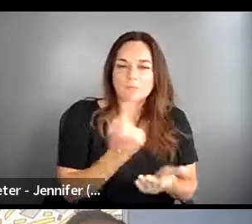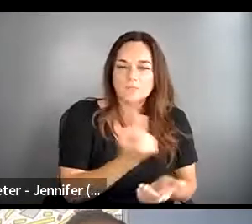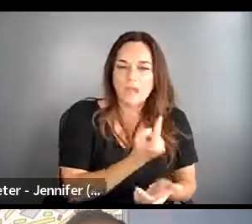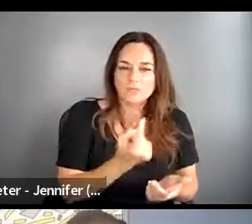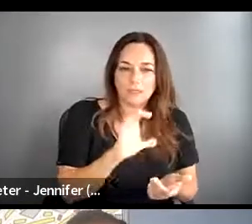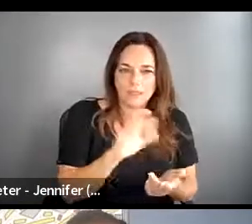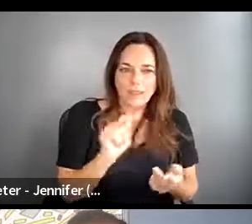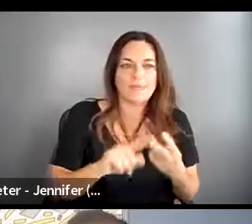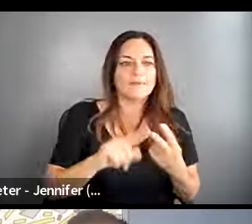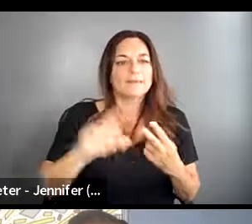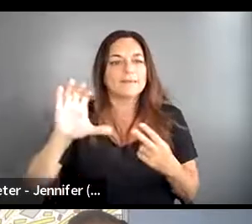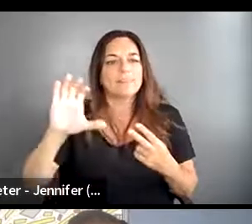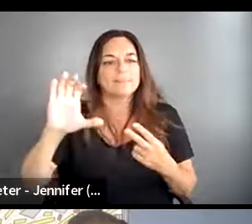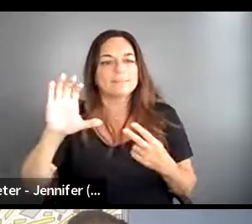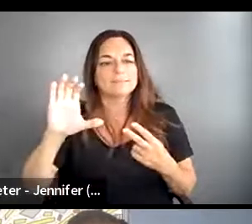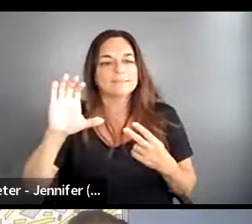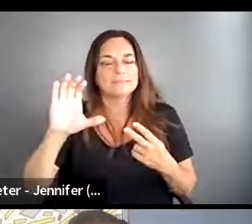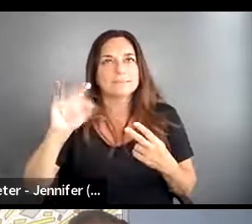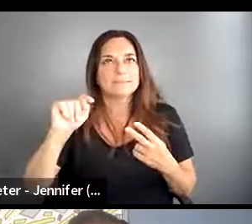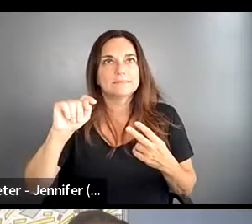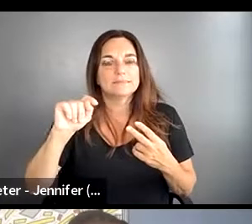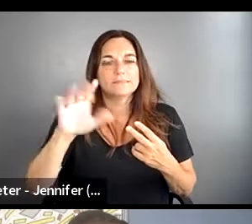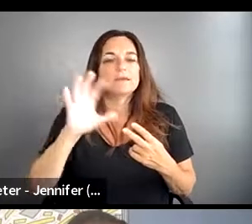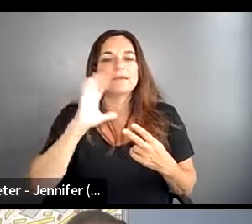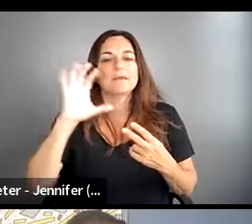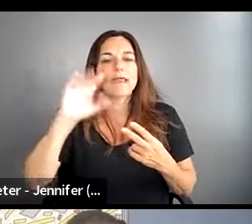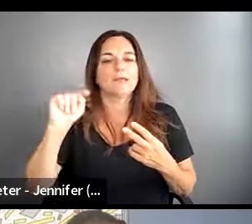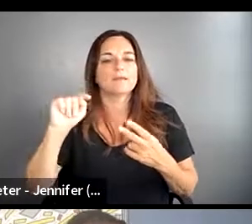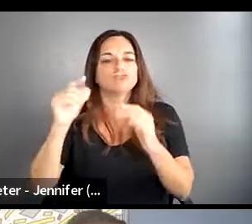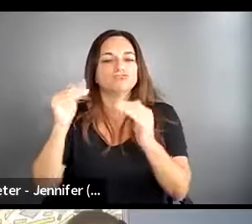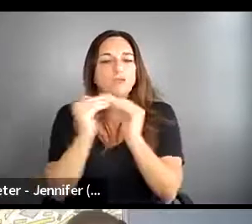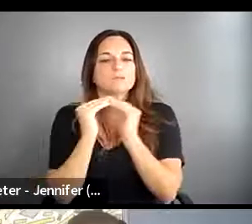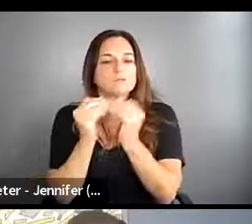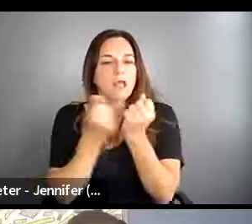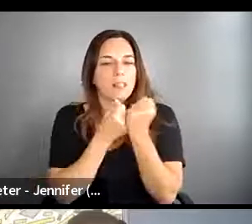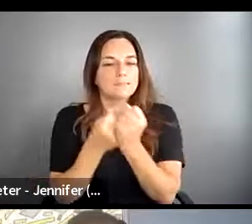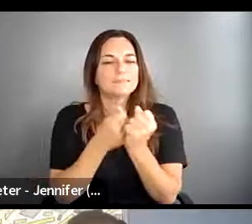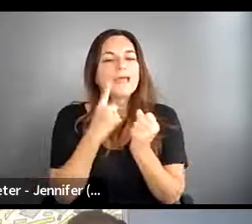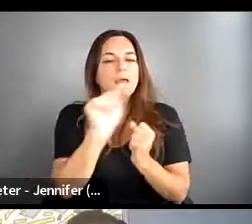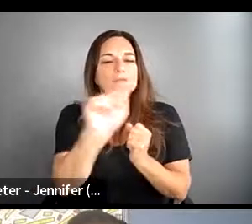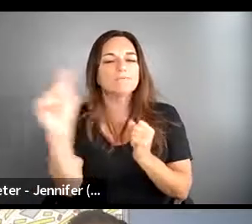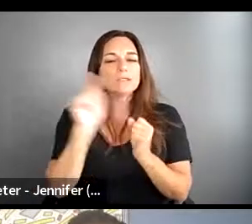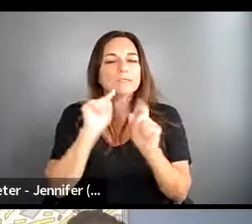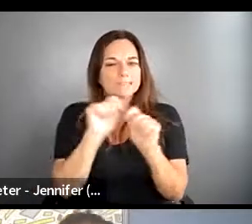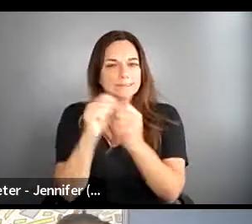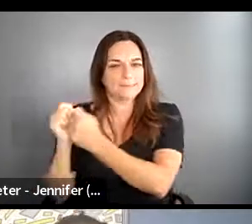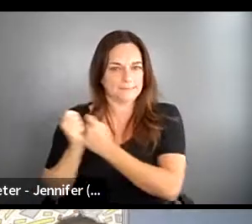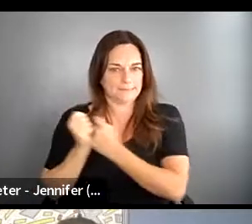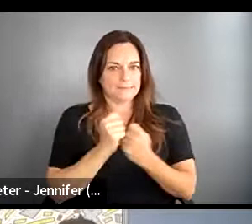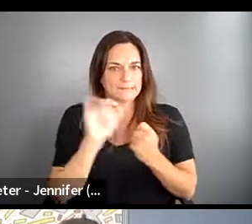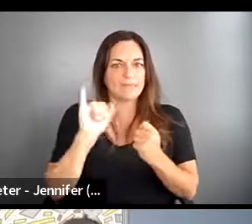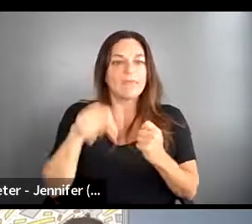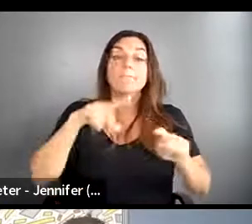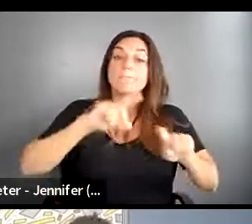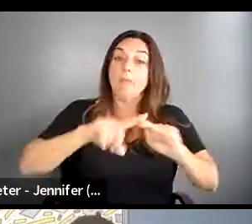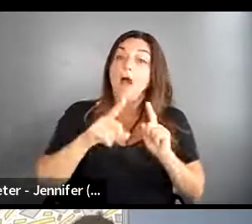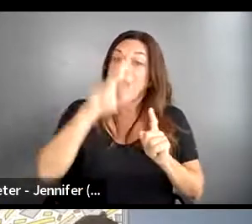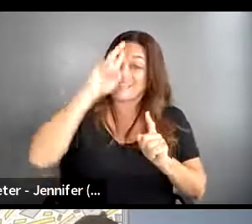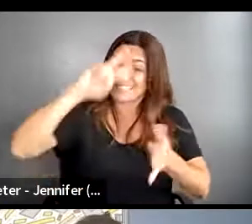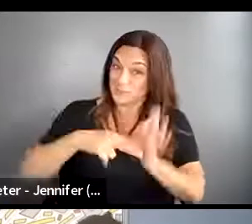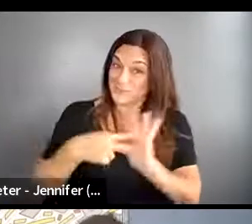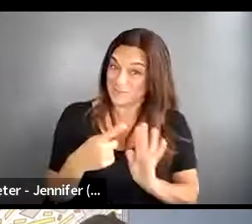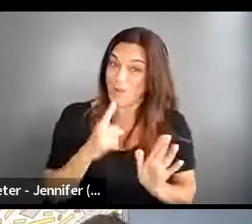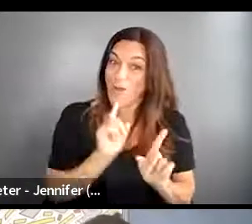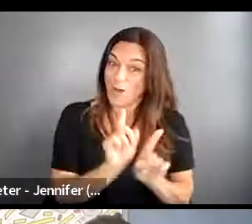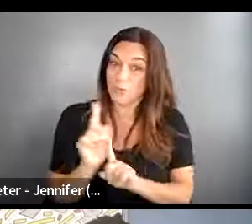Connecticut and the CTS, the Connecticut Justice Alliance and different folks like that. But really intentionally, it also means us